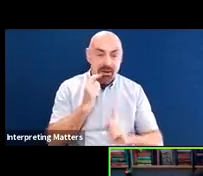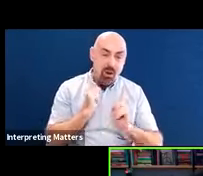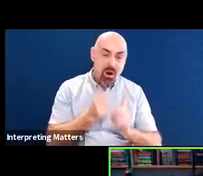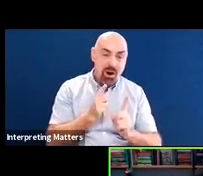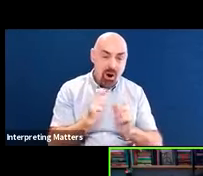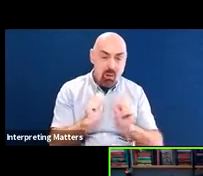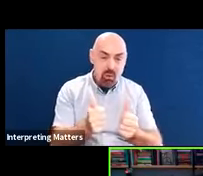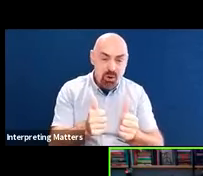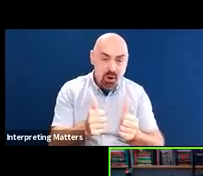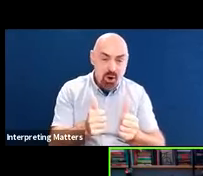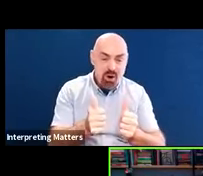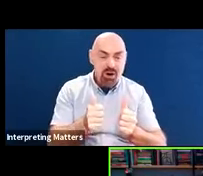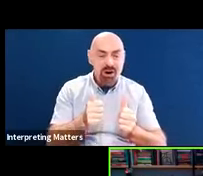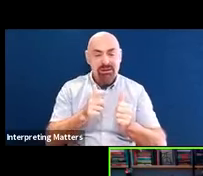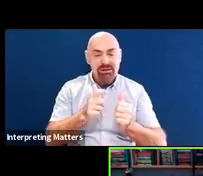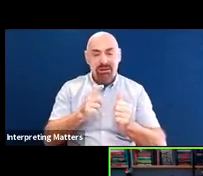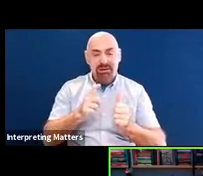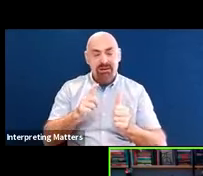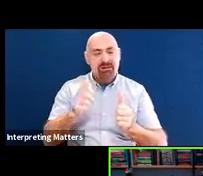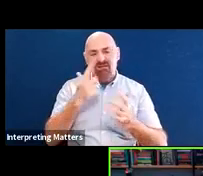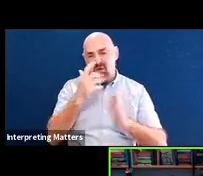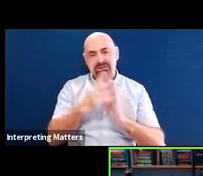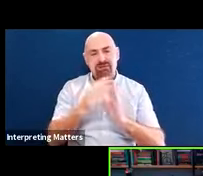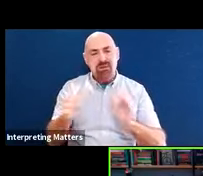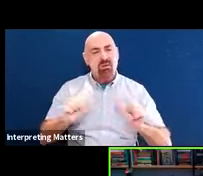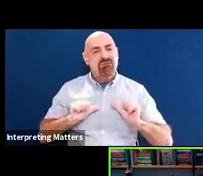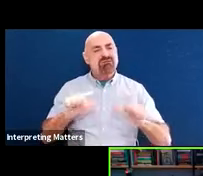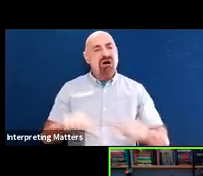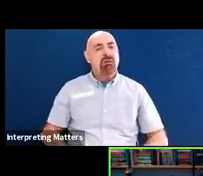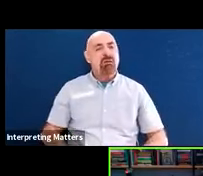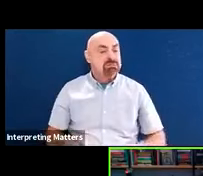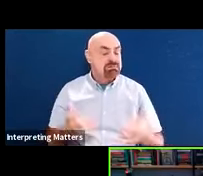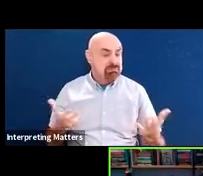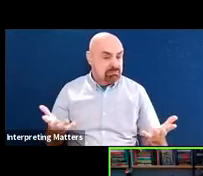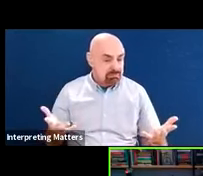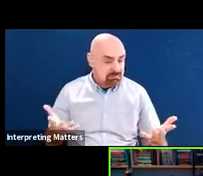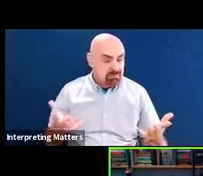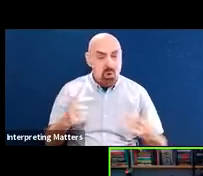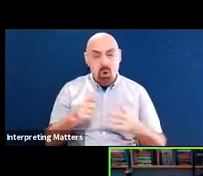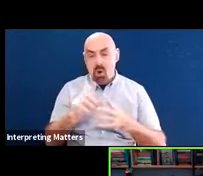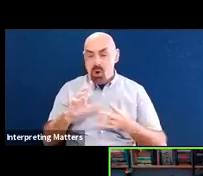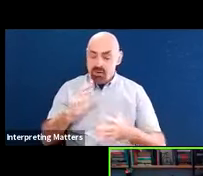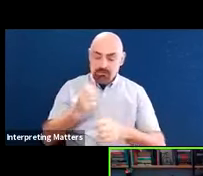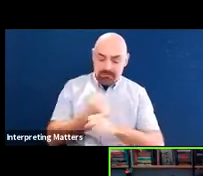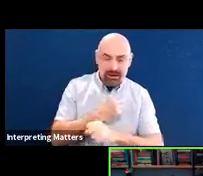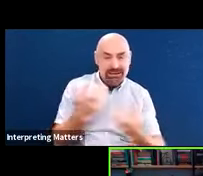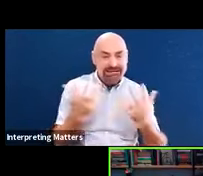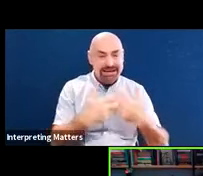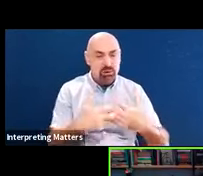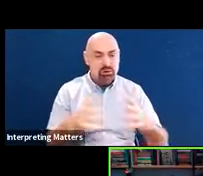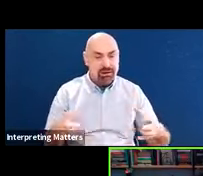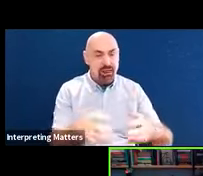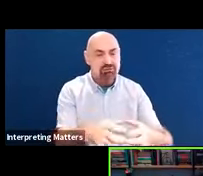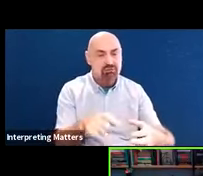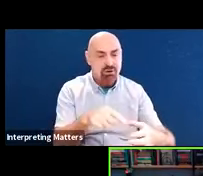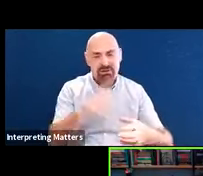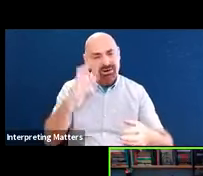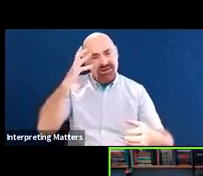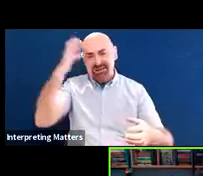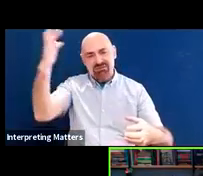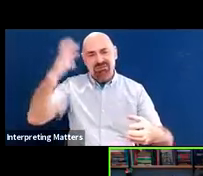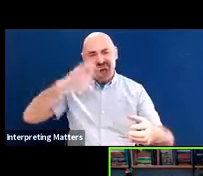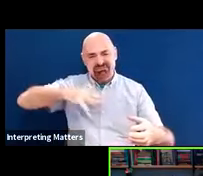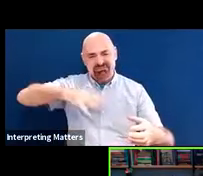winners when it comes to firms. But also when it comes to creating clusters, technology clusters or any other clusters for that